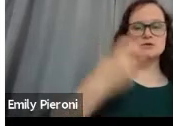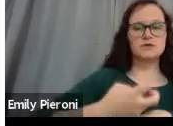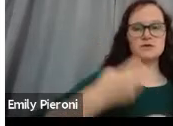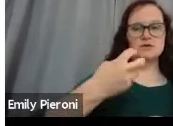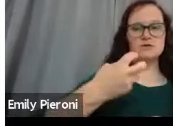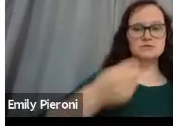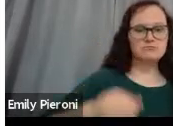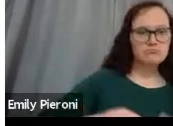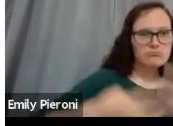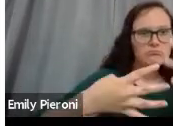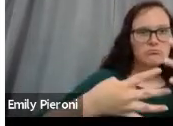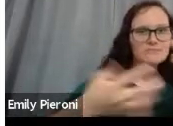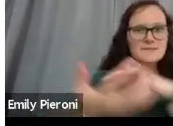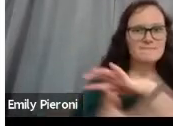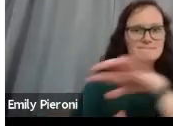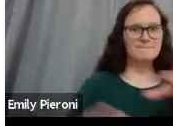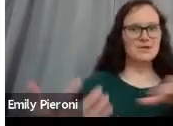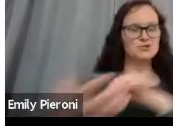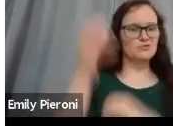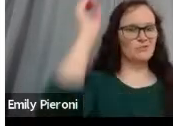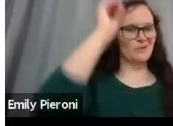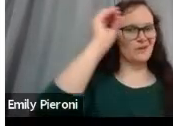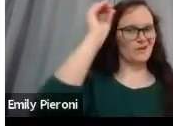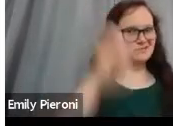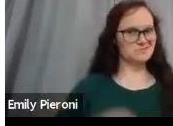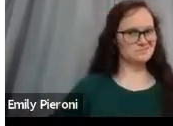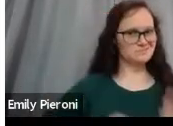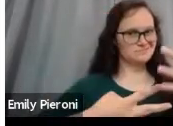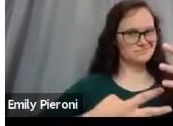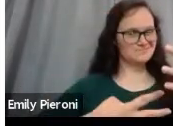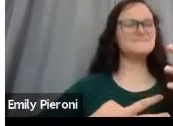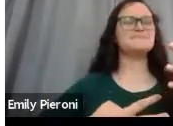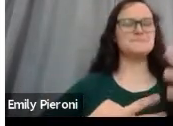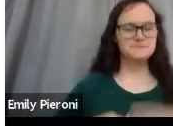of a mixture of opinions on them. There's our